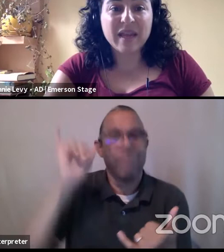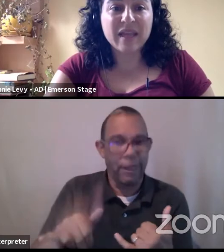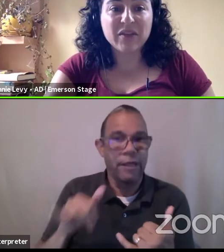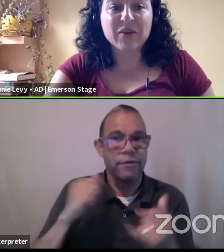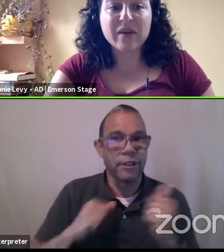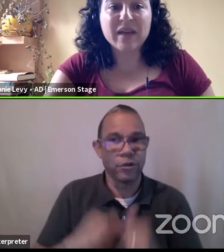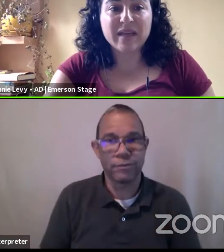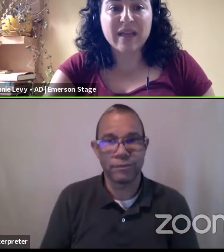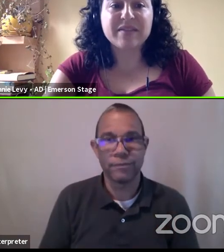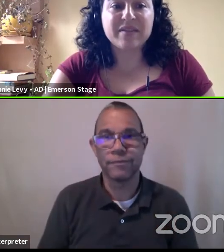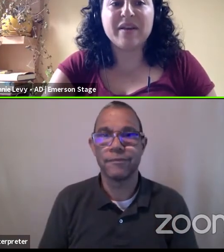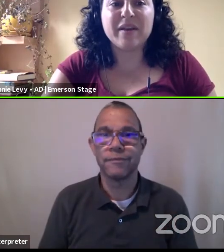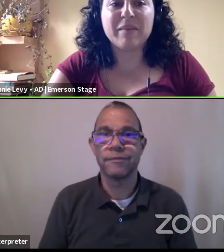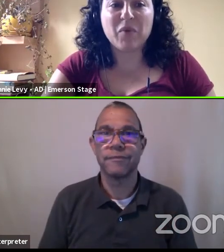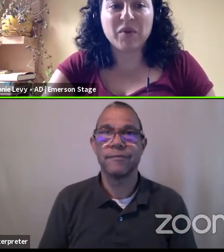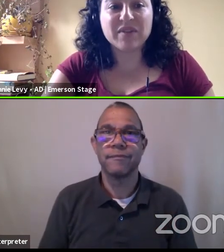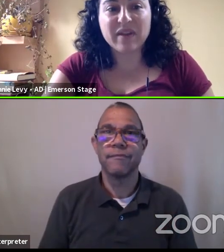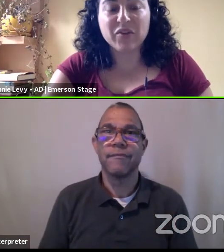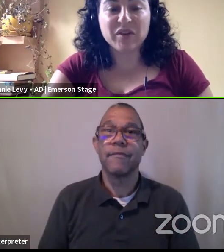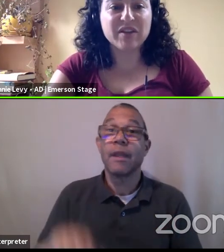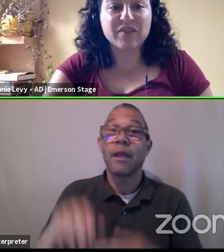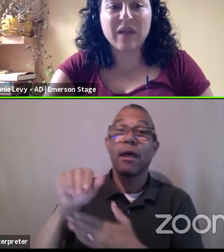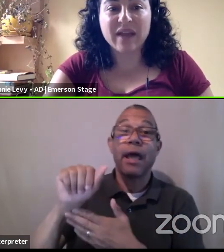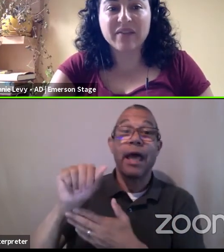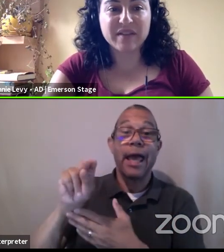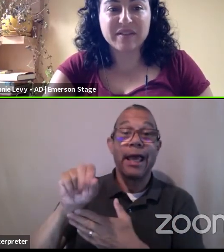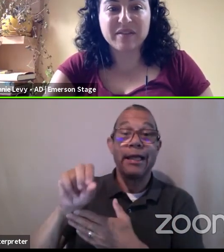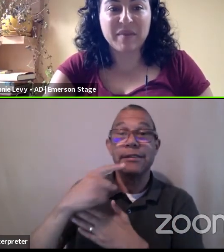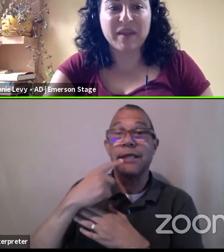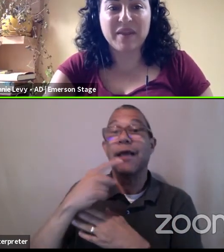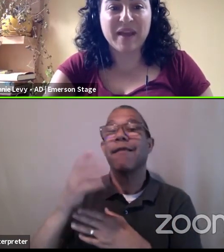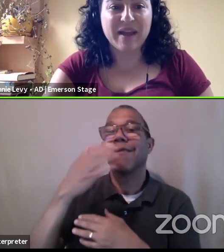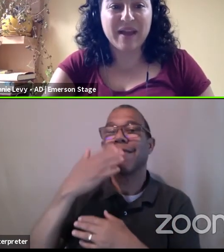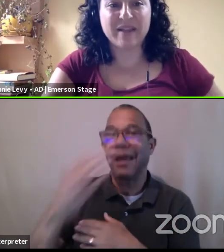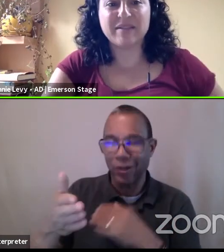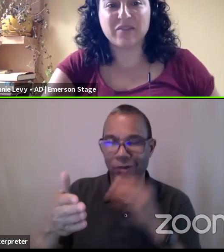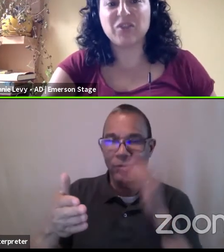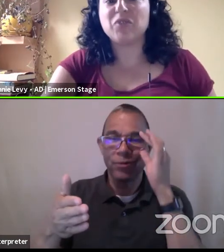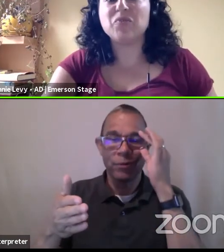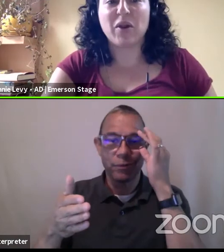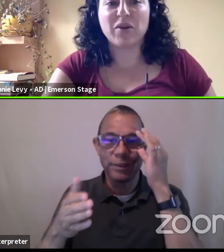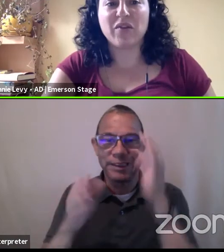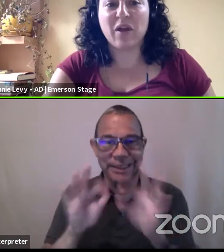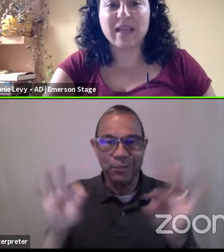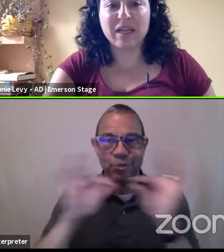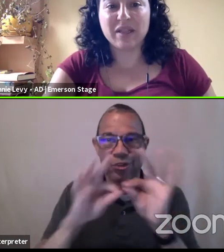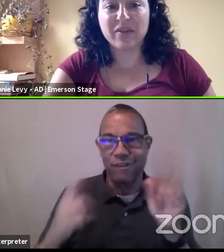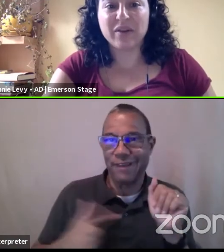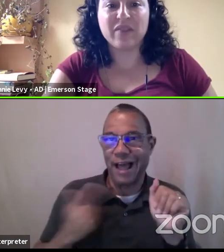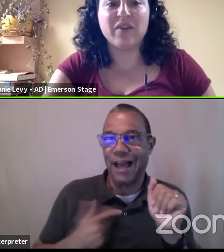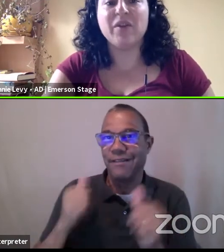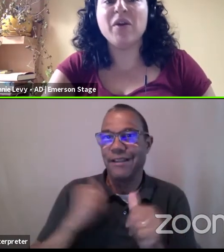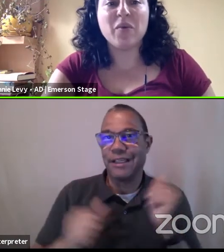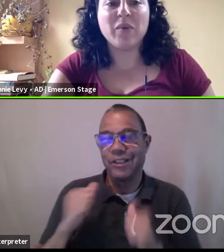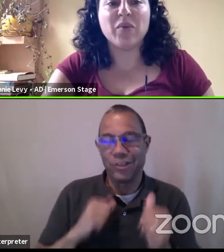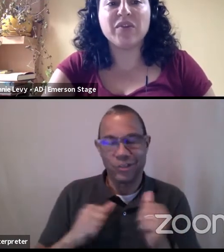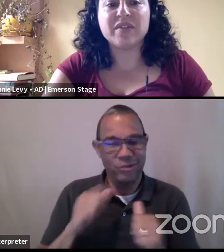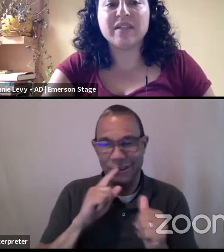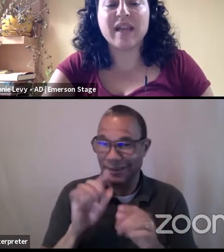Thank you. Thank Thank Yes, the importance of that ingredient of liveness is something that is such a huge part of online theatre, even